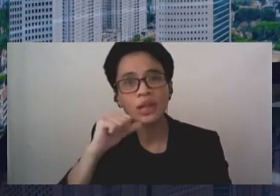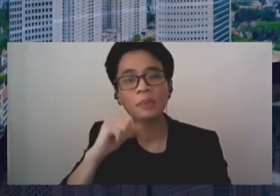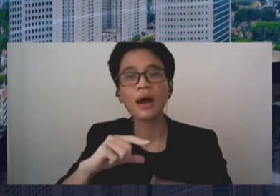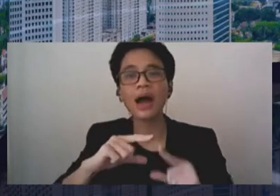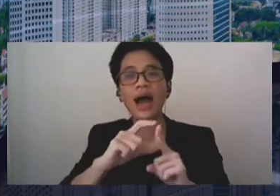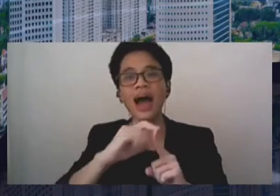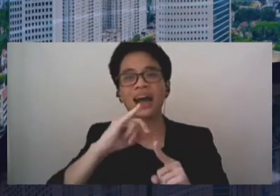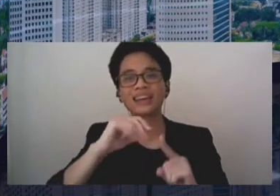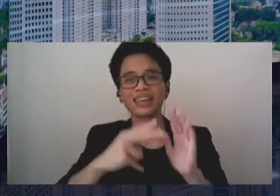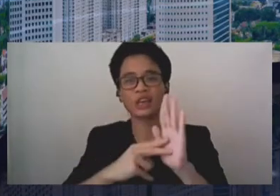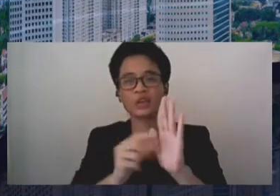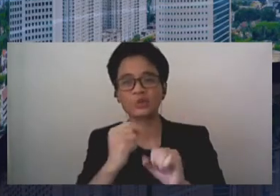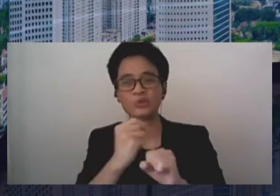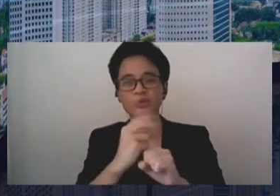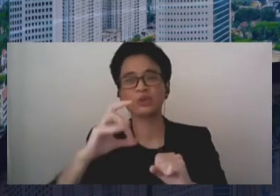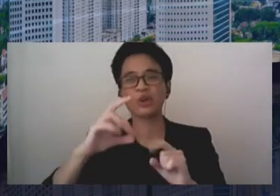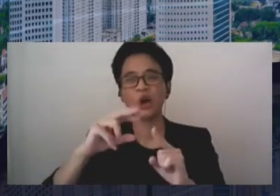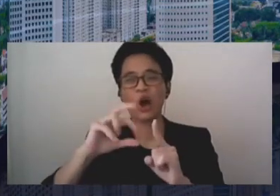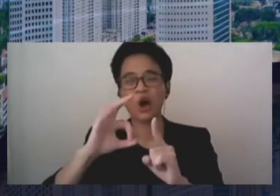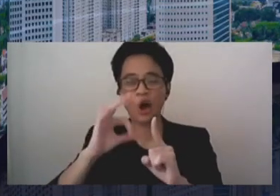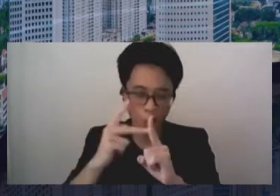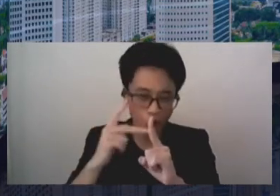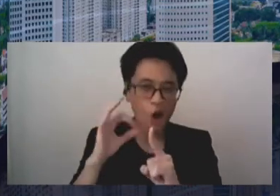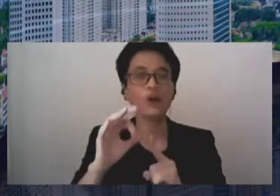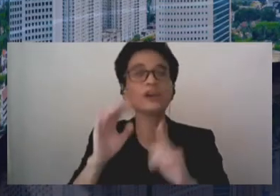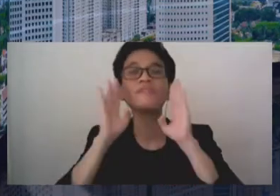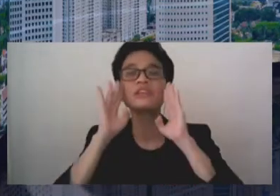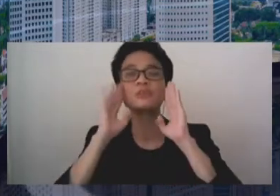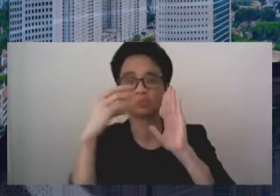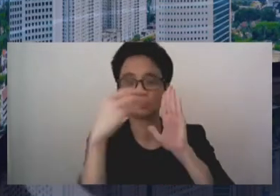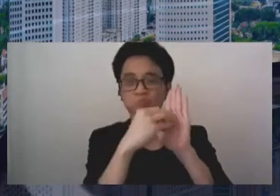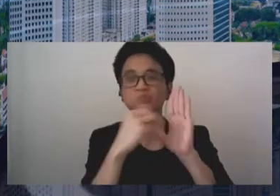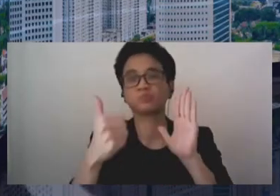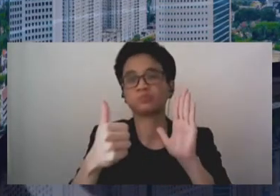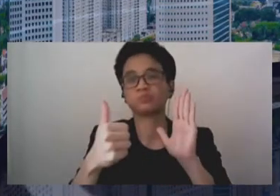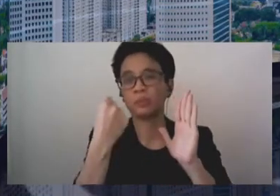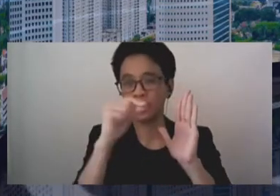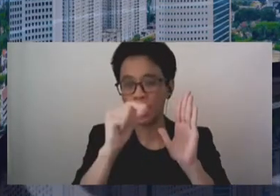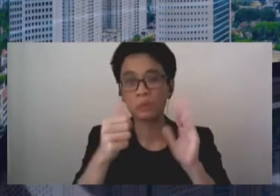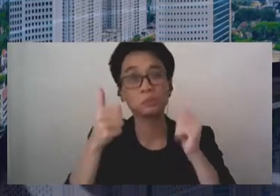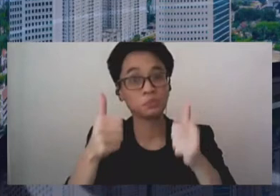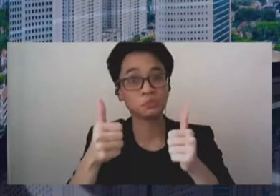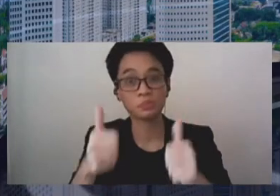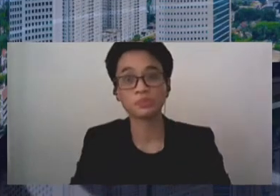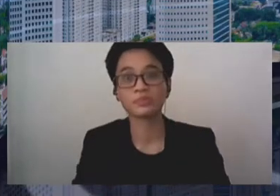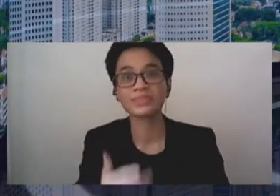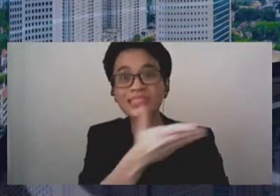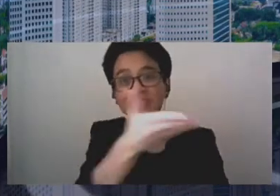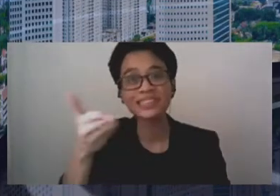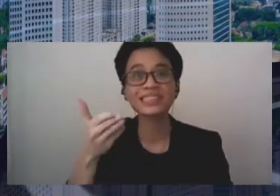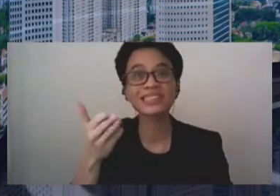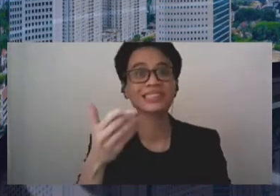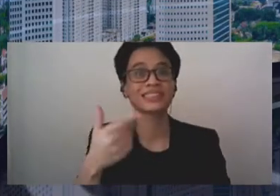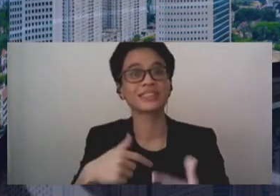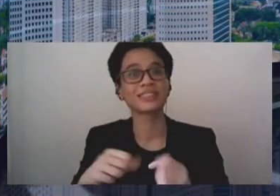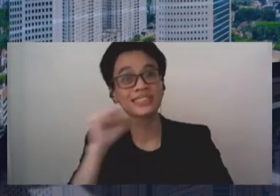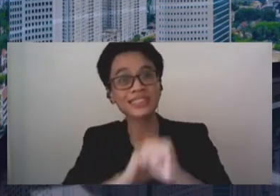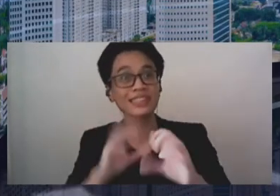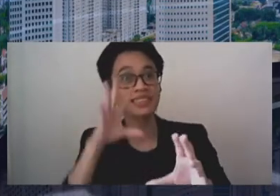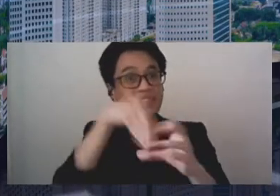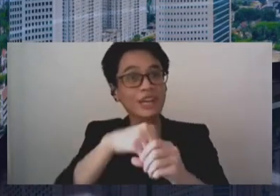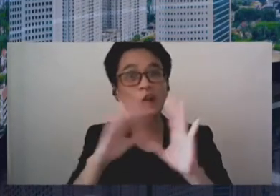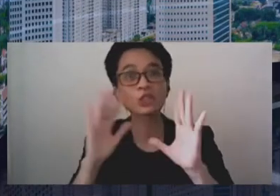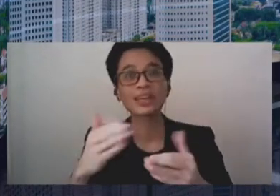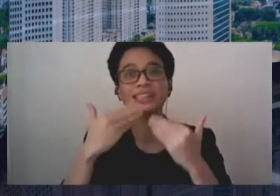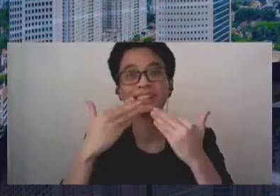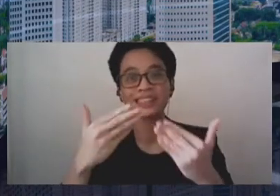from Facebook for answering correctly. And I want to say thank you to everyone who has participated to this event. You guys might be